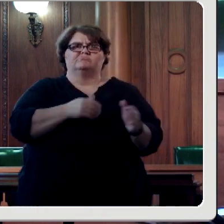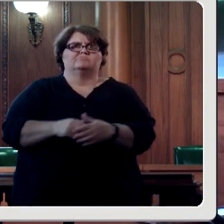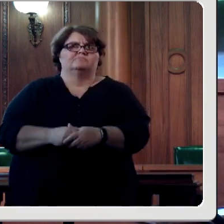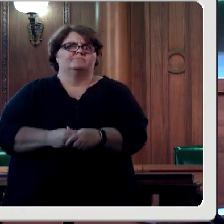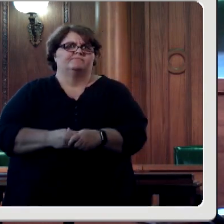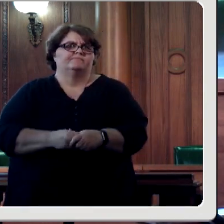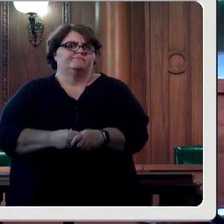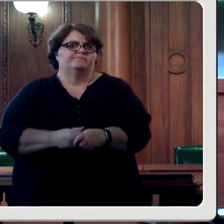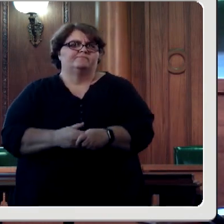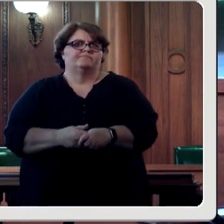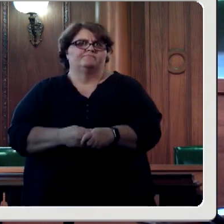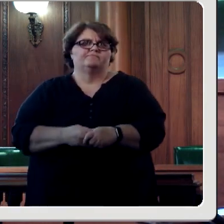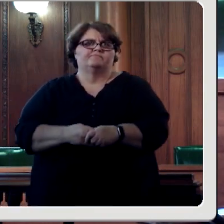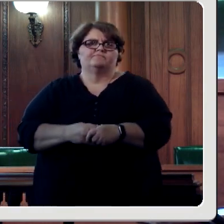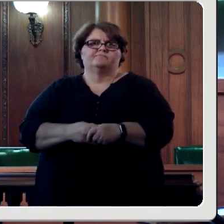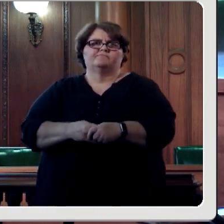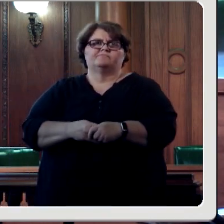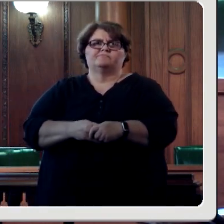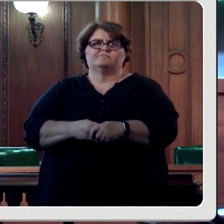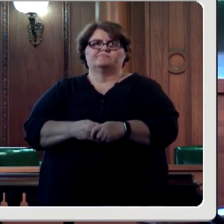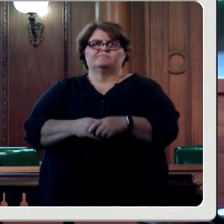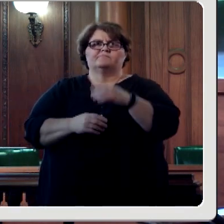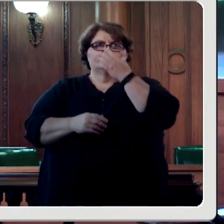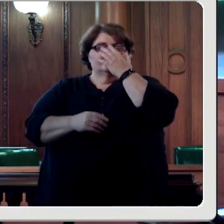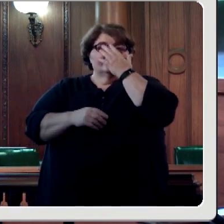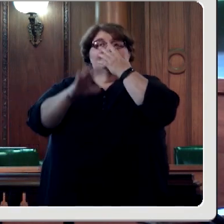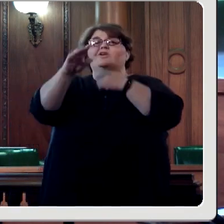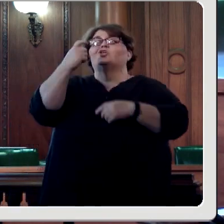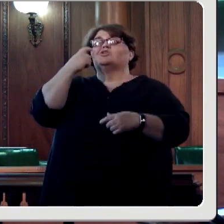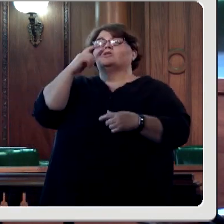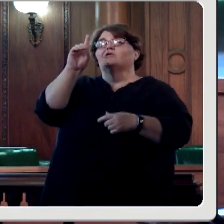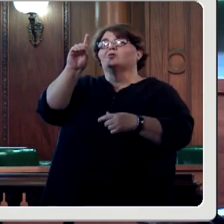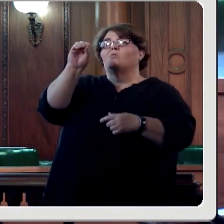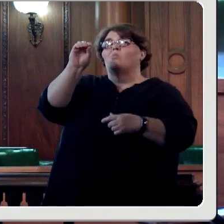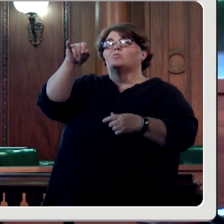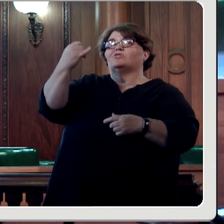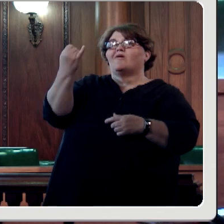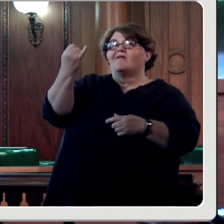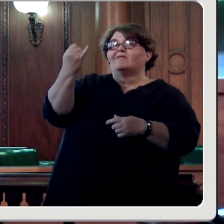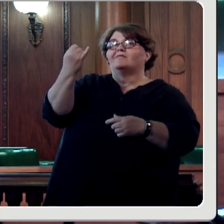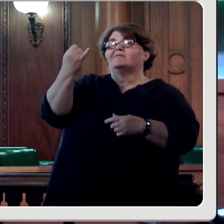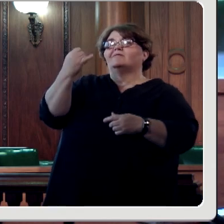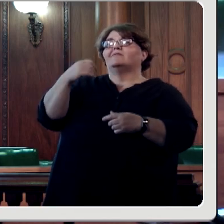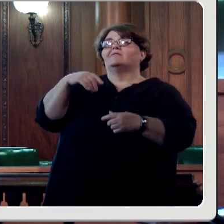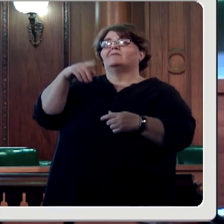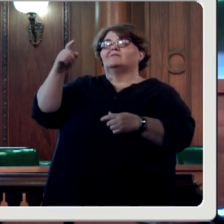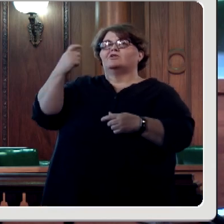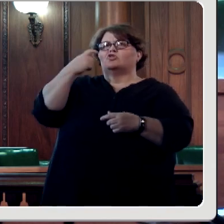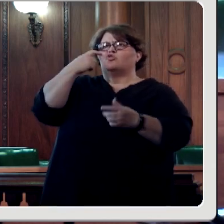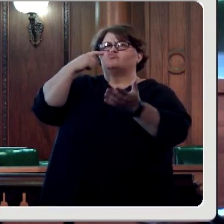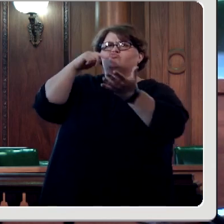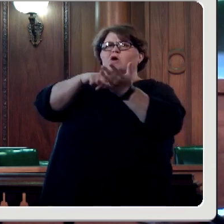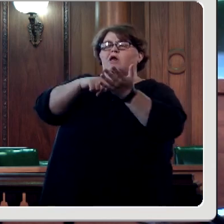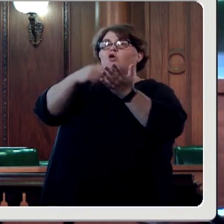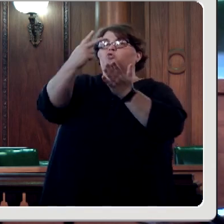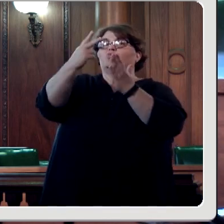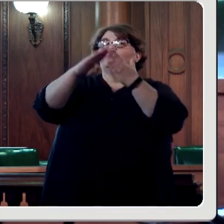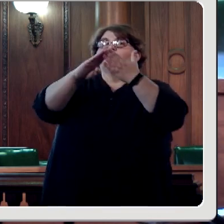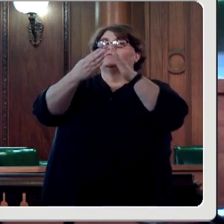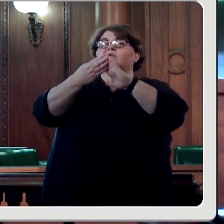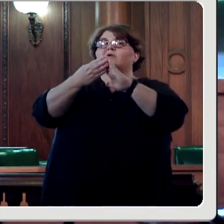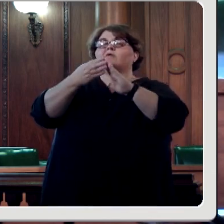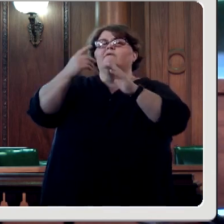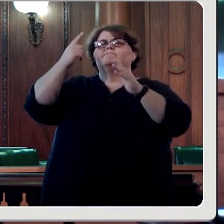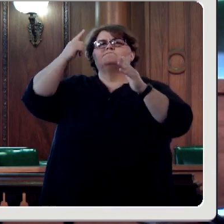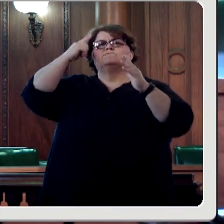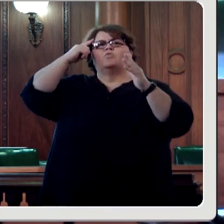camera programs in the nation. In the nation it started. Springfield, Massachusetts 1, Tampa, Florida 2. So